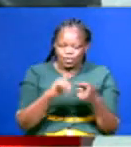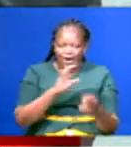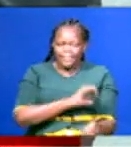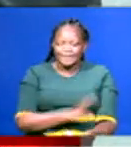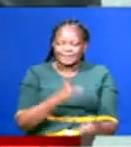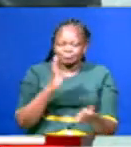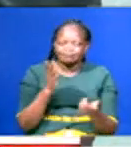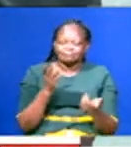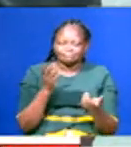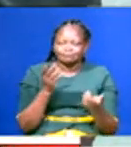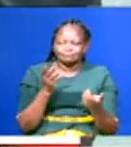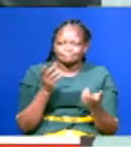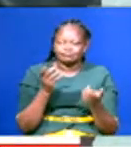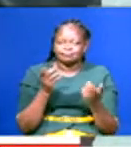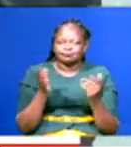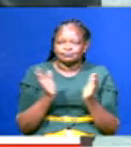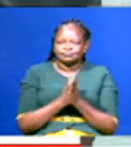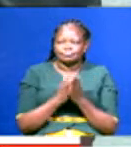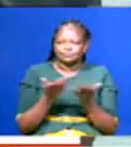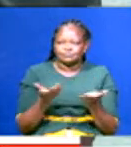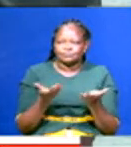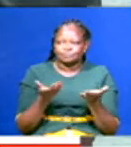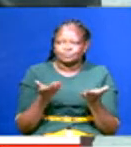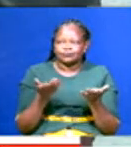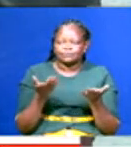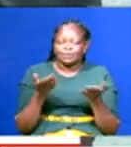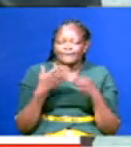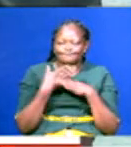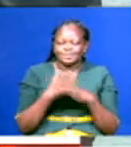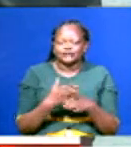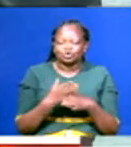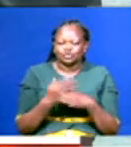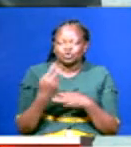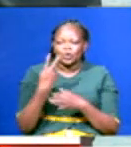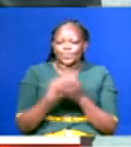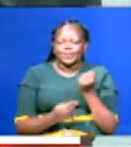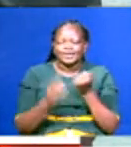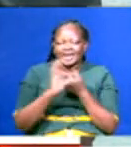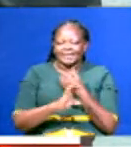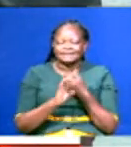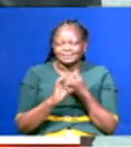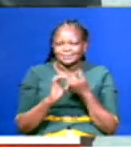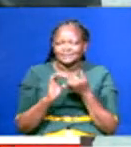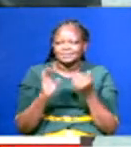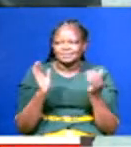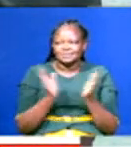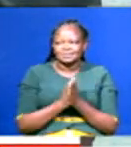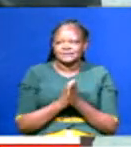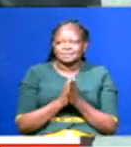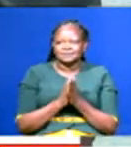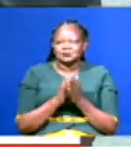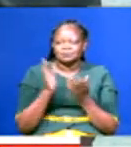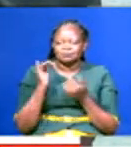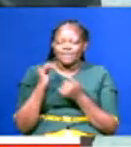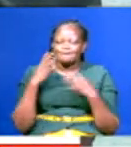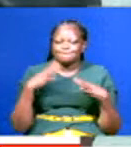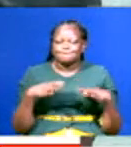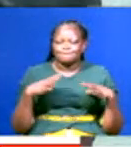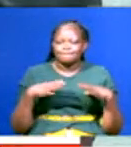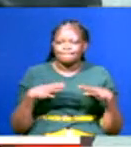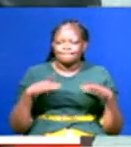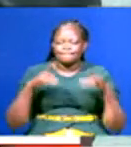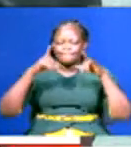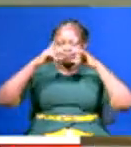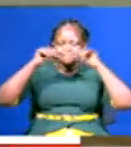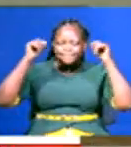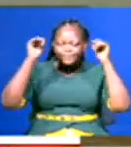relations and between the two countries and the respective people of Japan